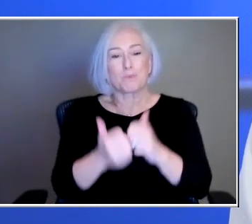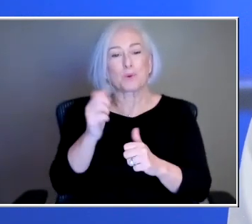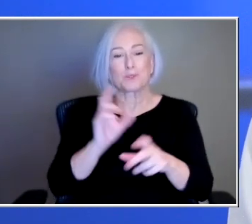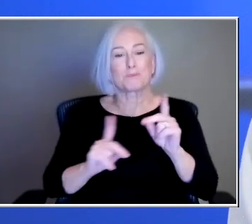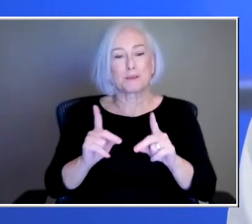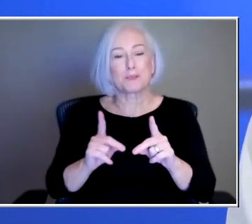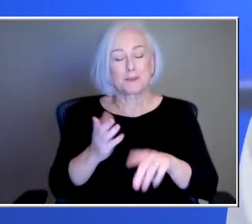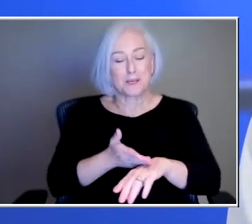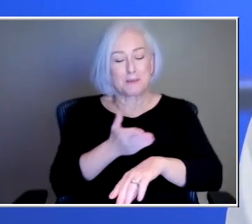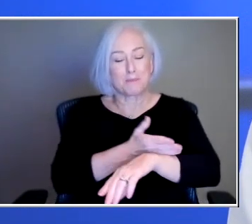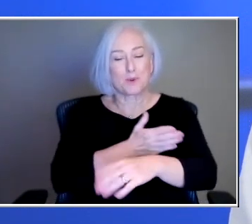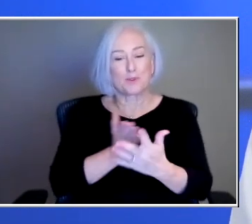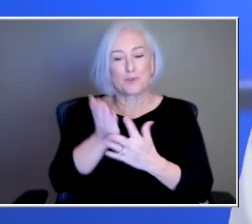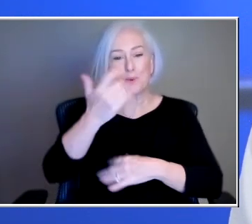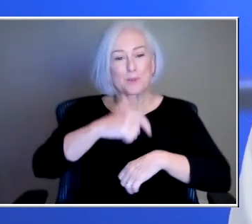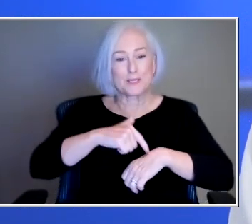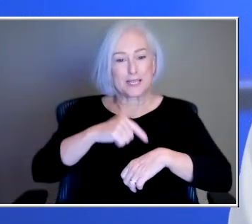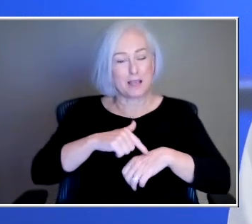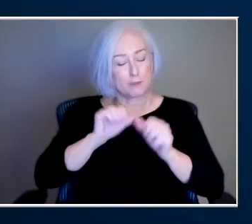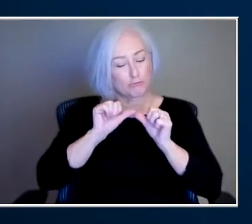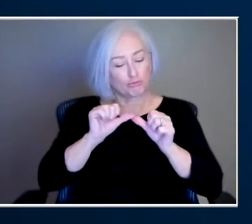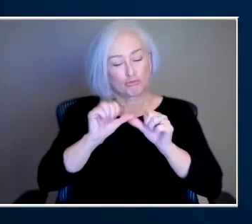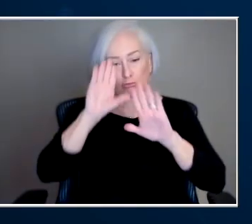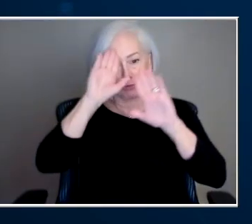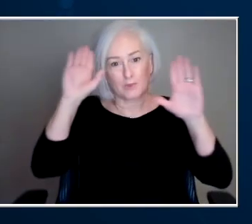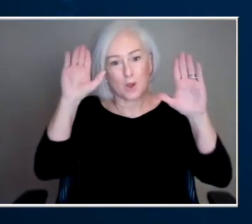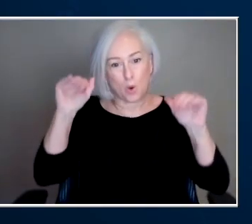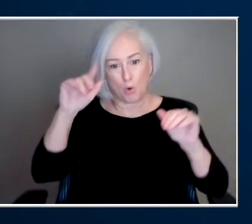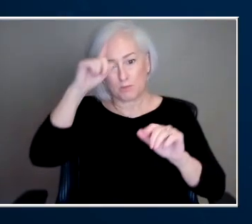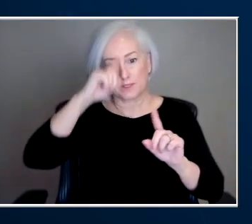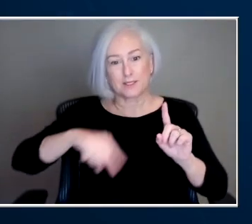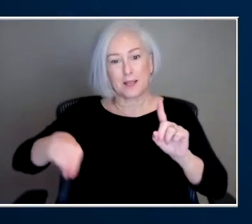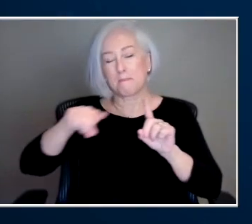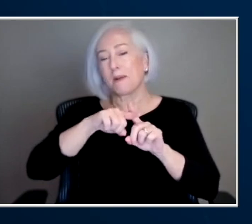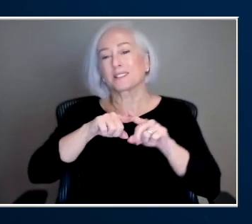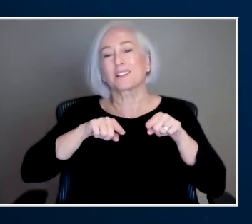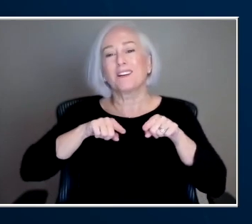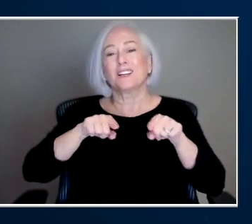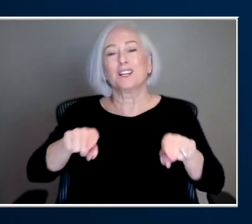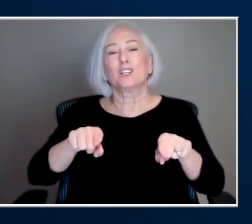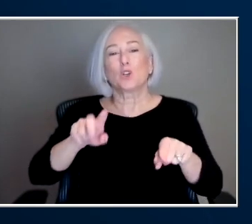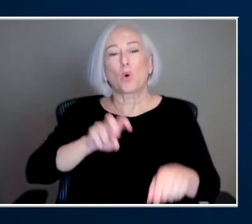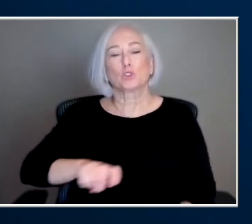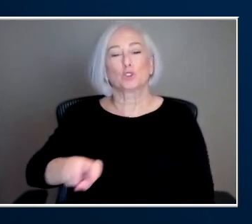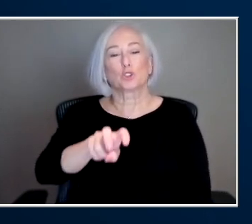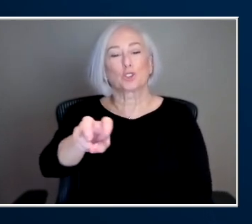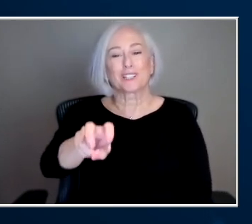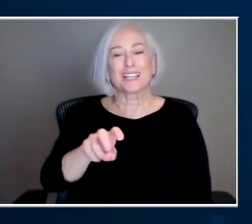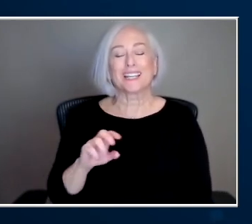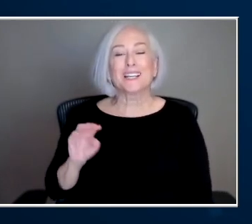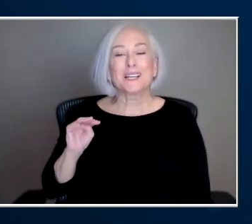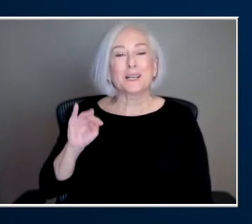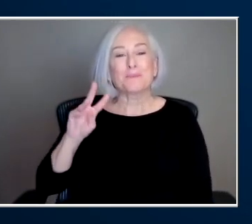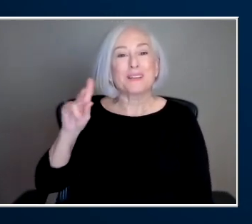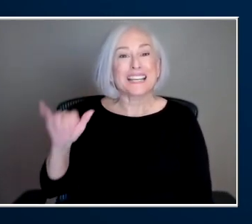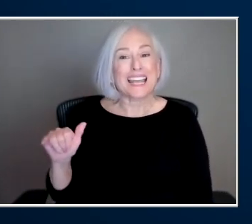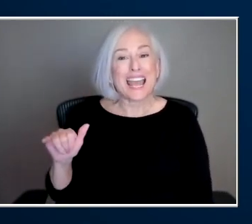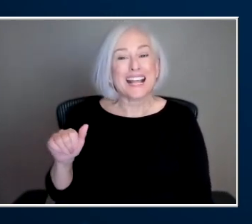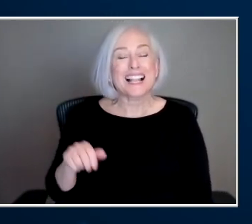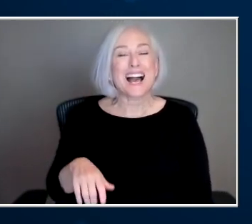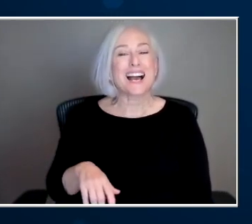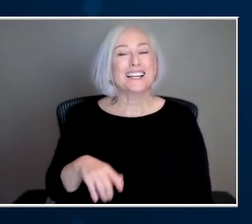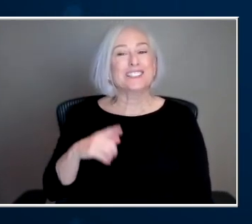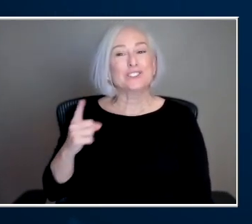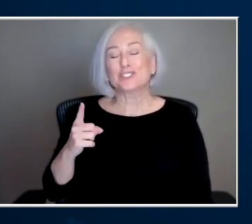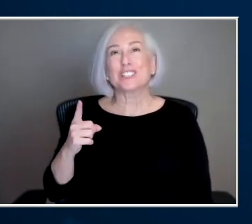And so just maintain that hope and optimism as you're going through this journey. But Mikayla is such a hopeful, she's like a beacon of hope, because we've